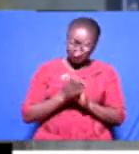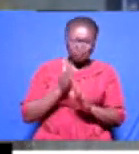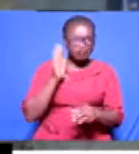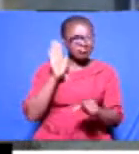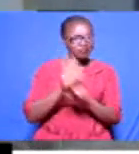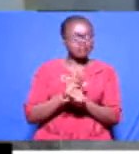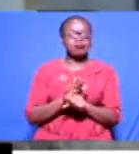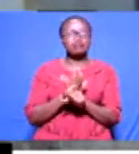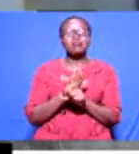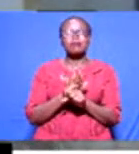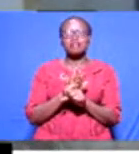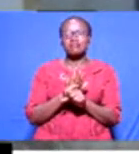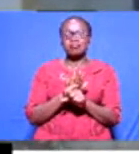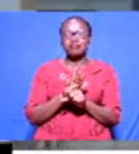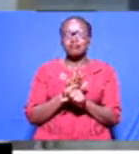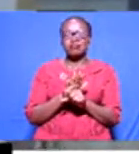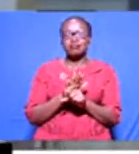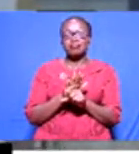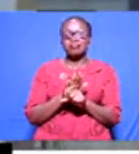Mtu